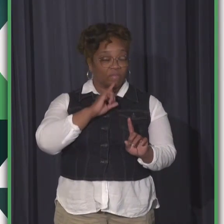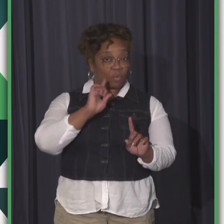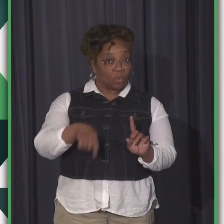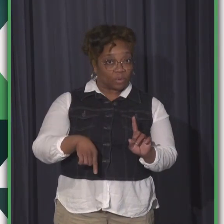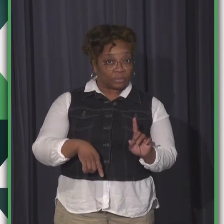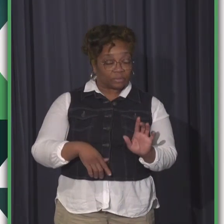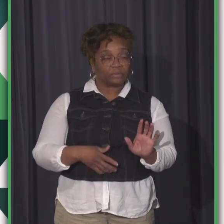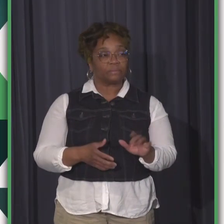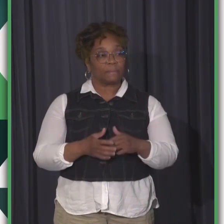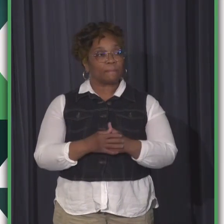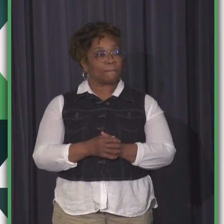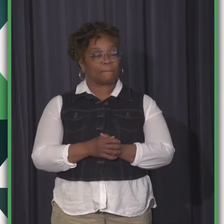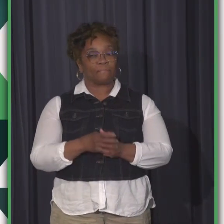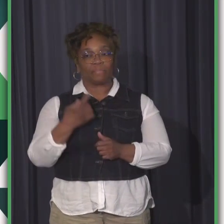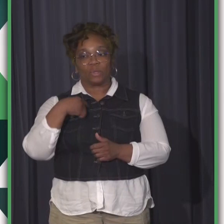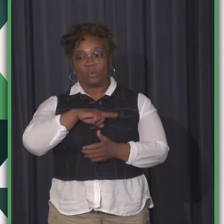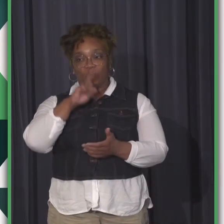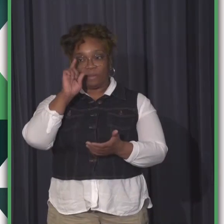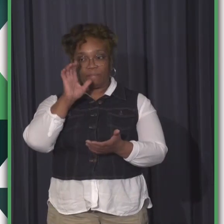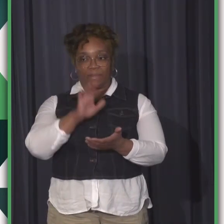order. We believe in